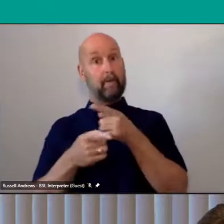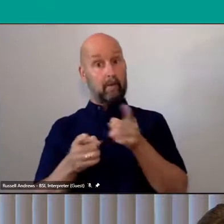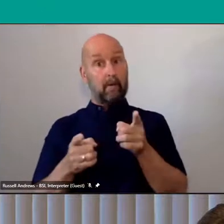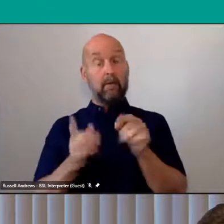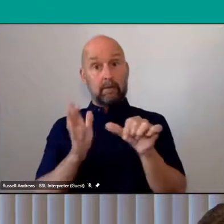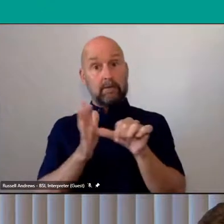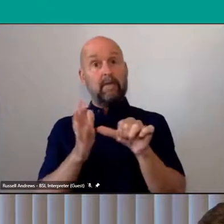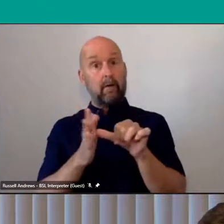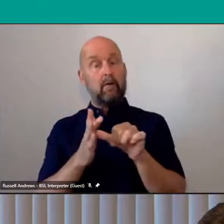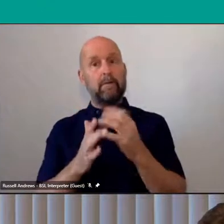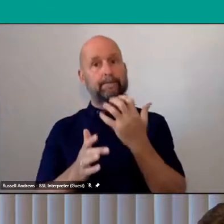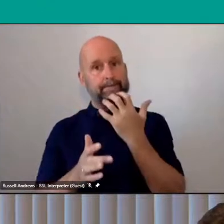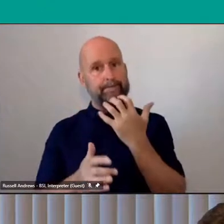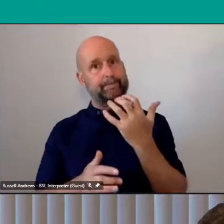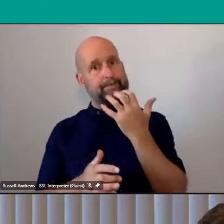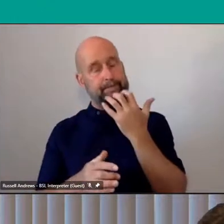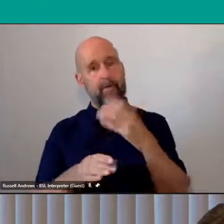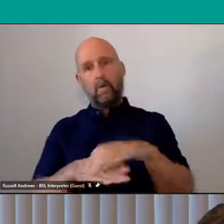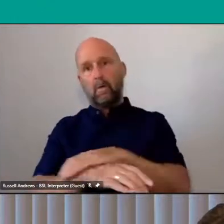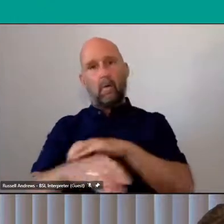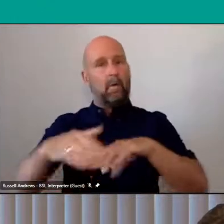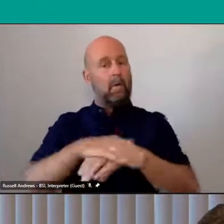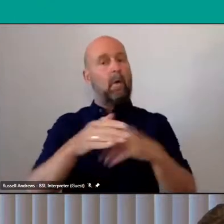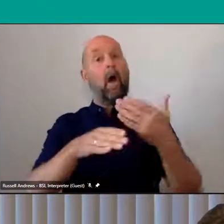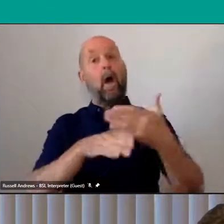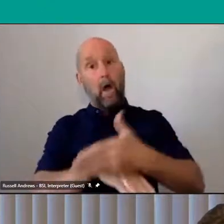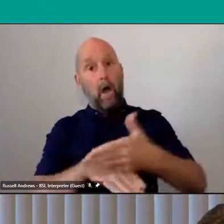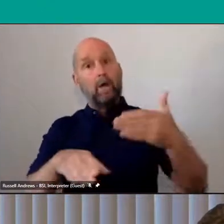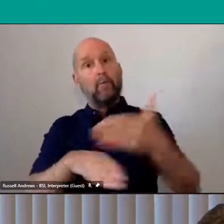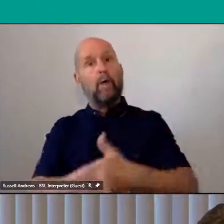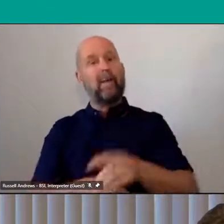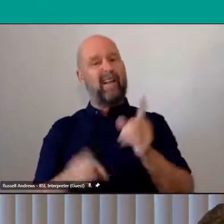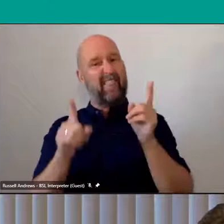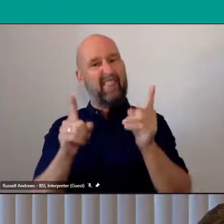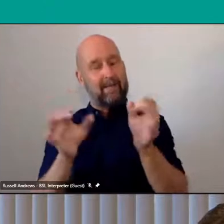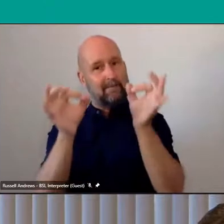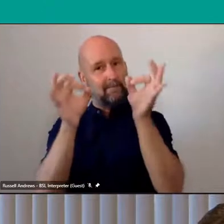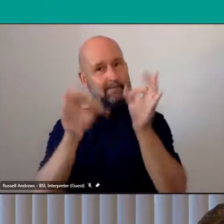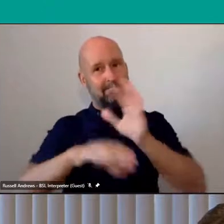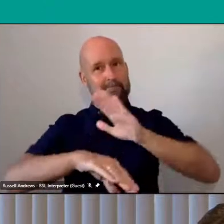going to be painstaking work. But this is the moment to embark on